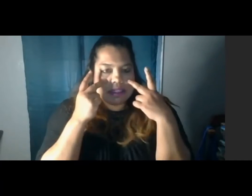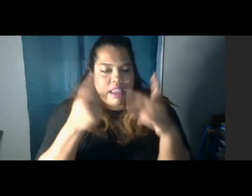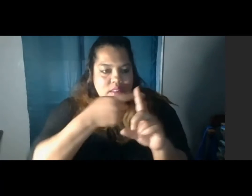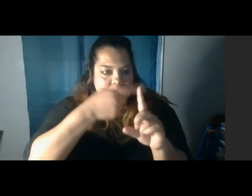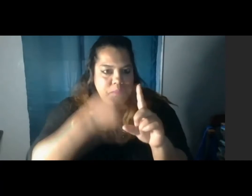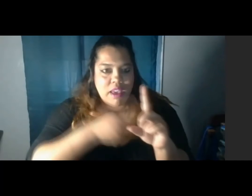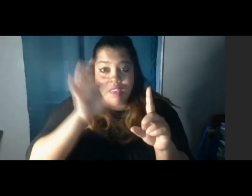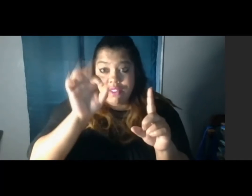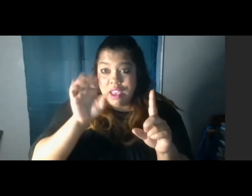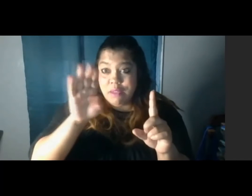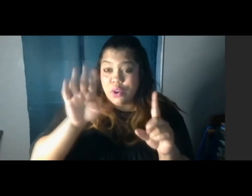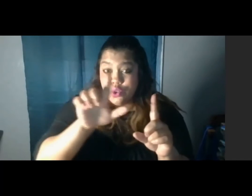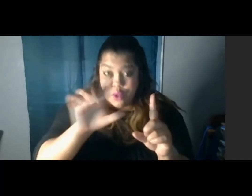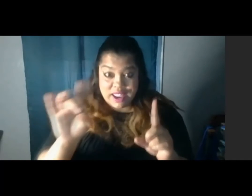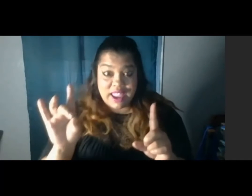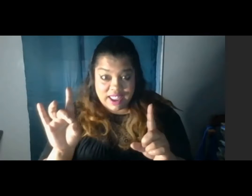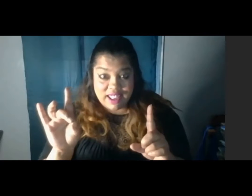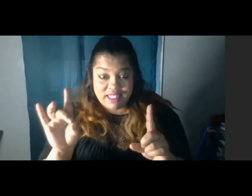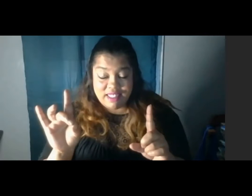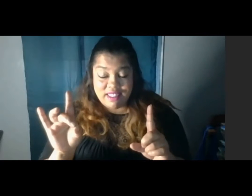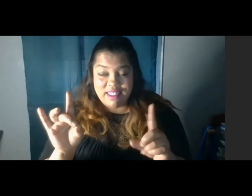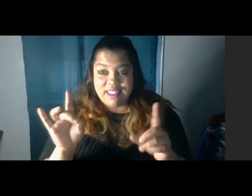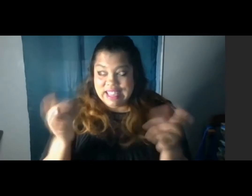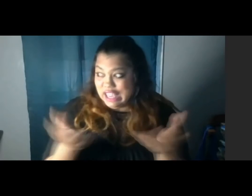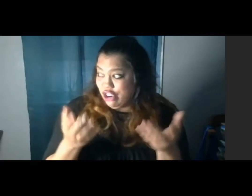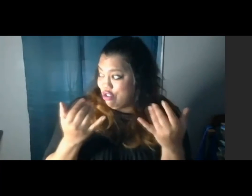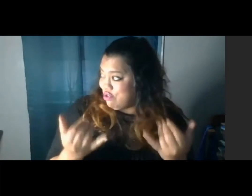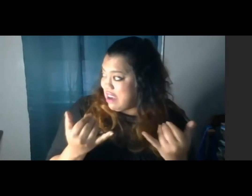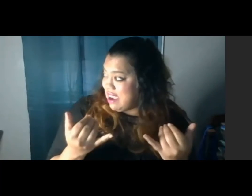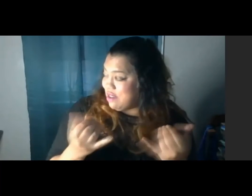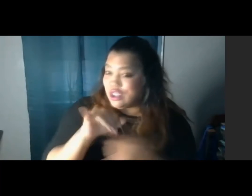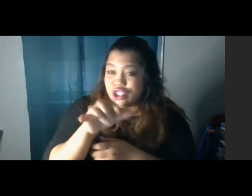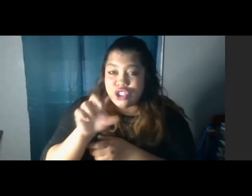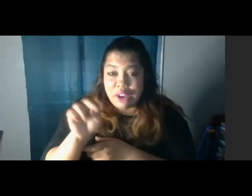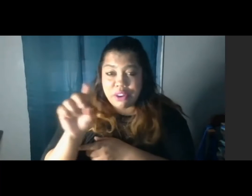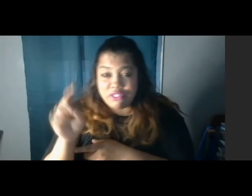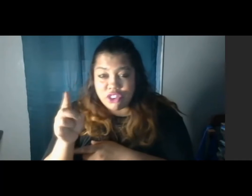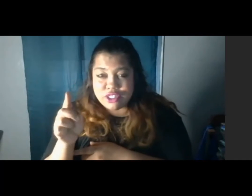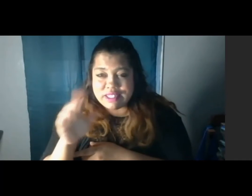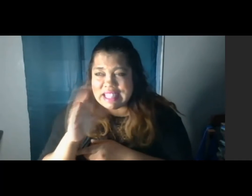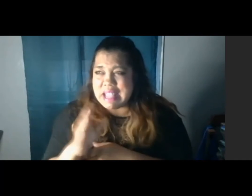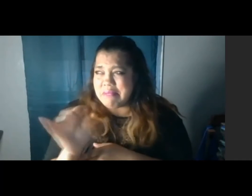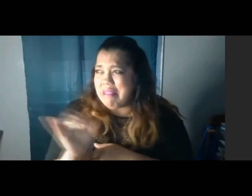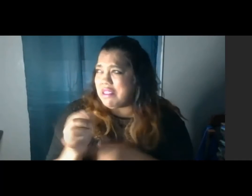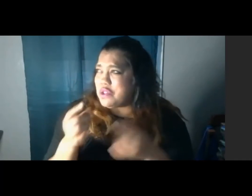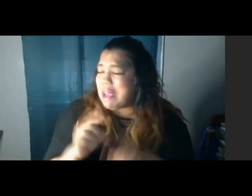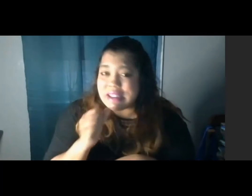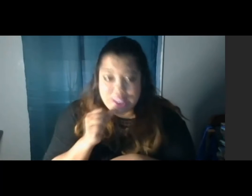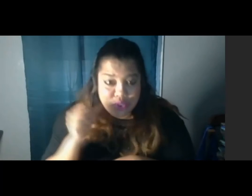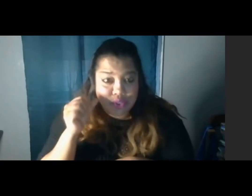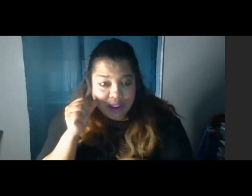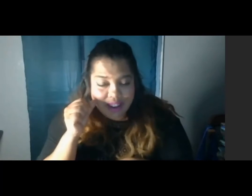is here and January 1st seems like it was just yesterday. So I am so honored